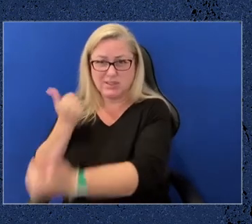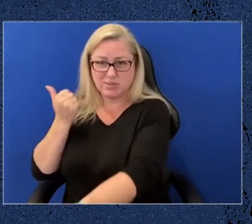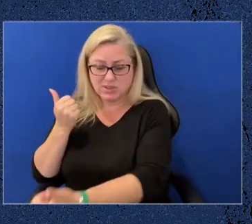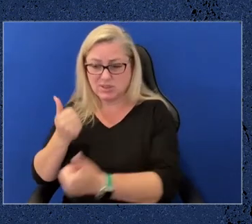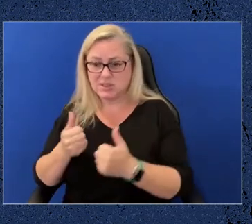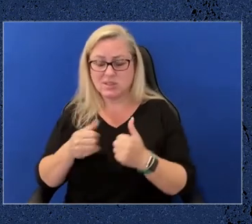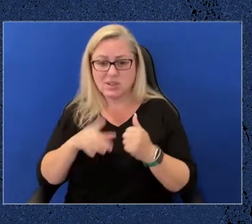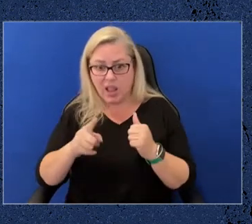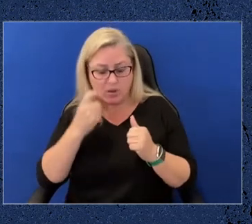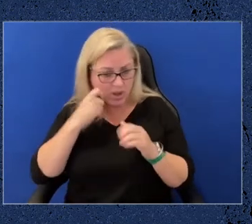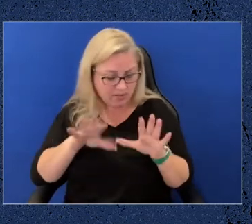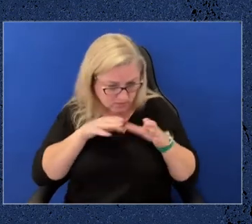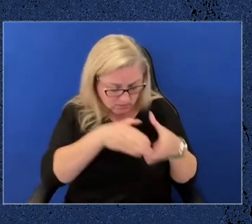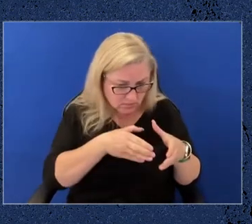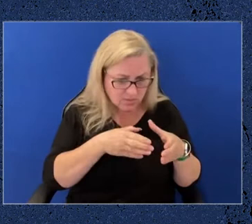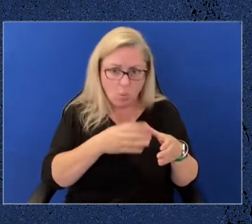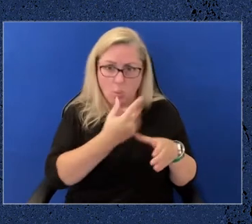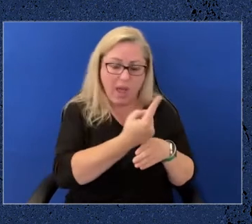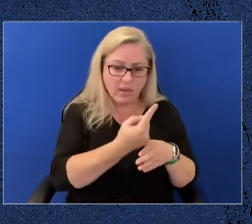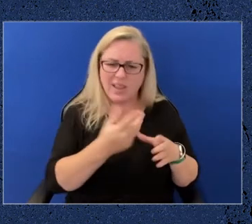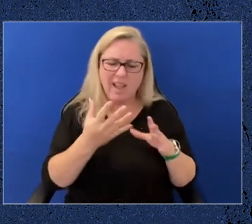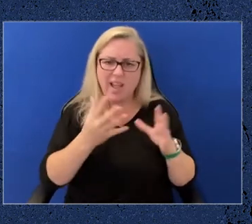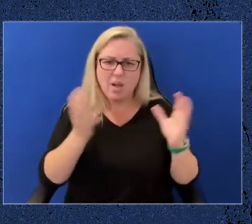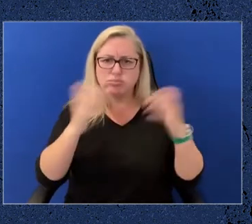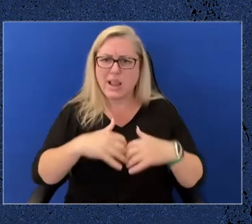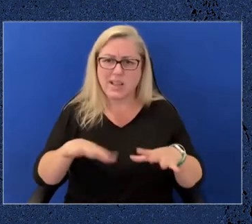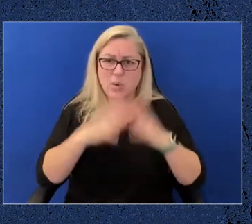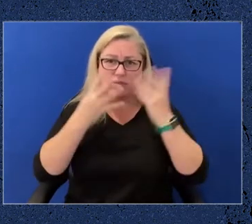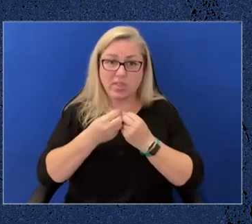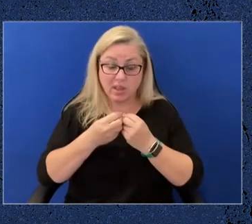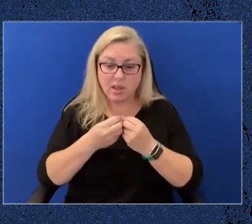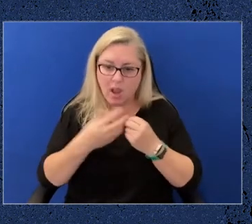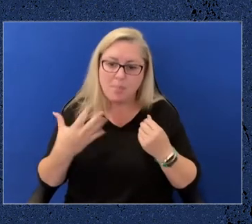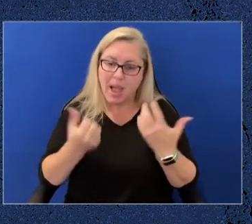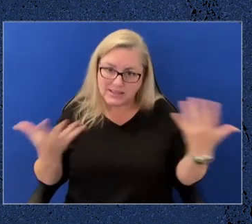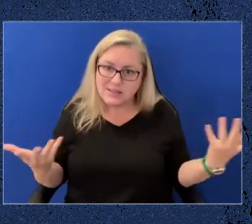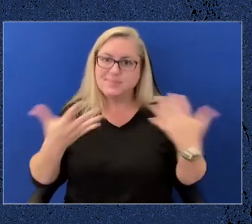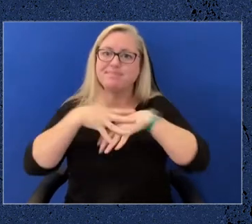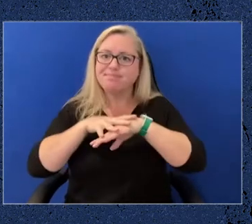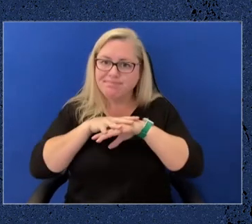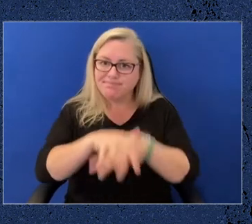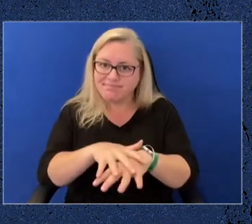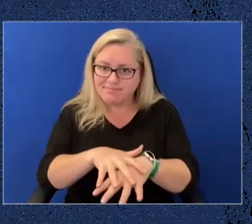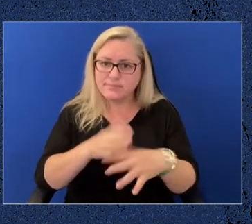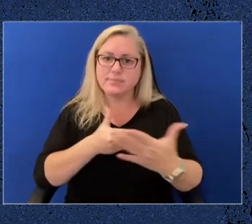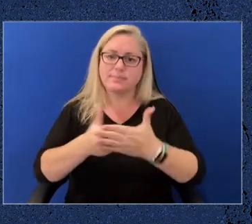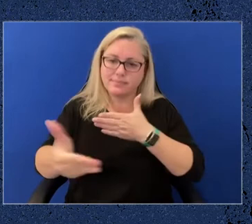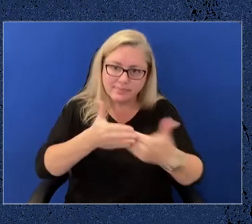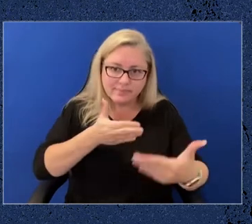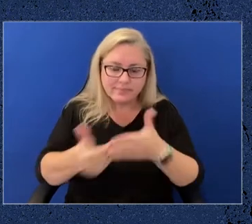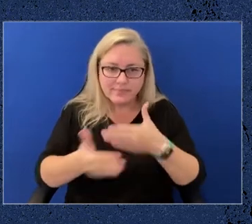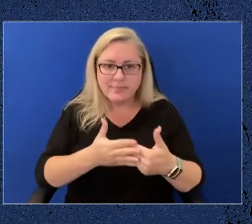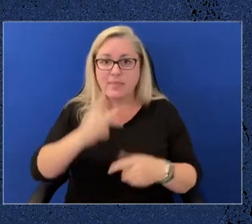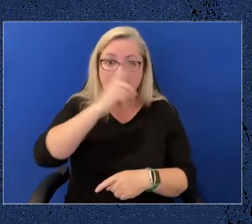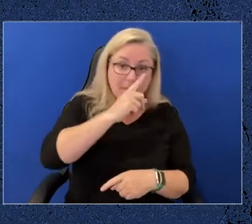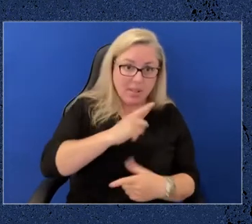control breaks down, the whole thing breaks down, you know, sort of in bringing it all in together, people, science, and you see